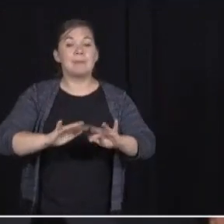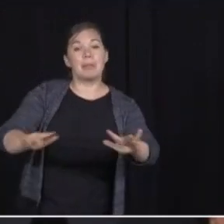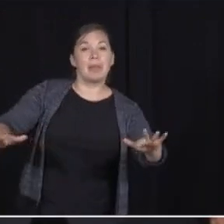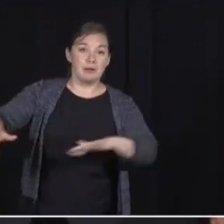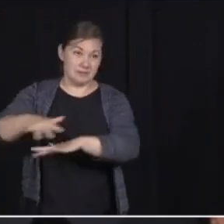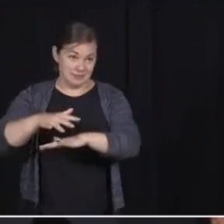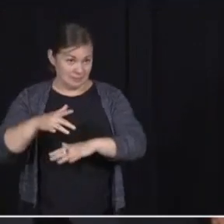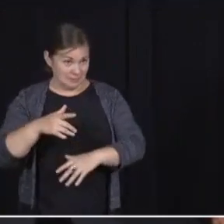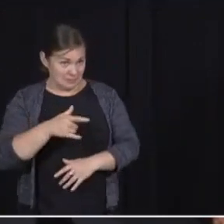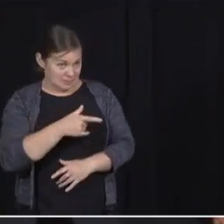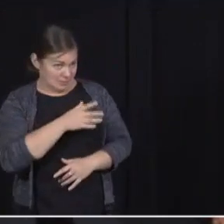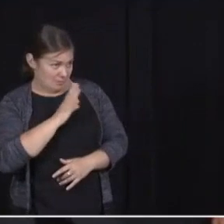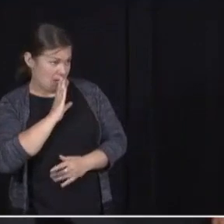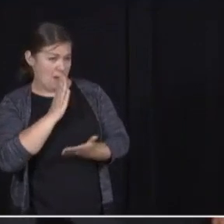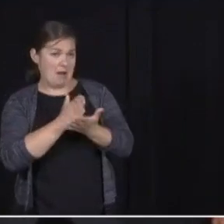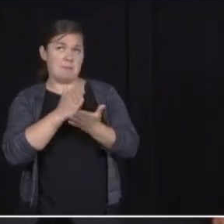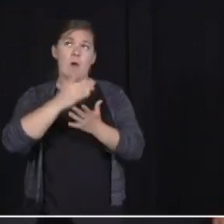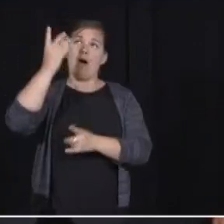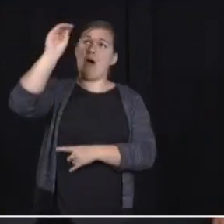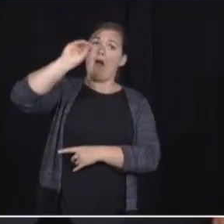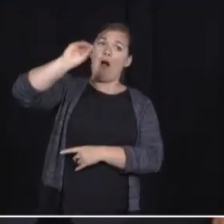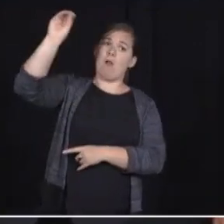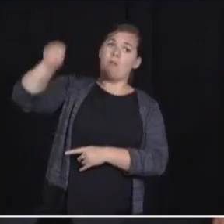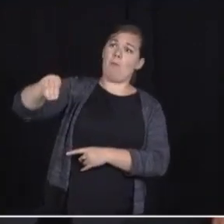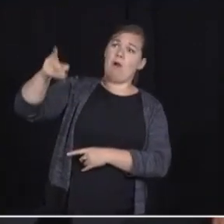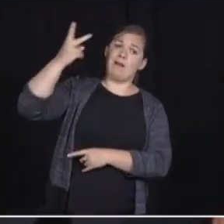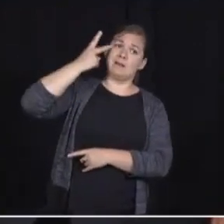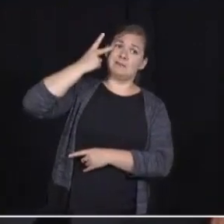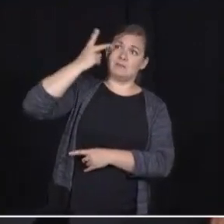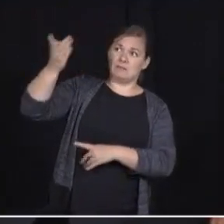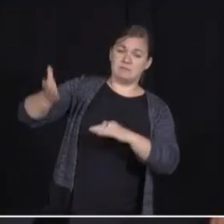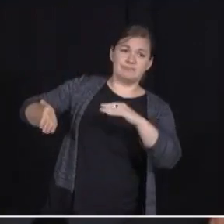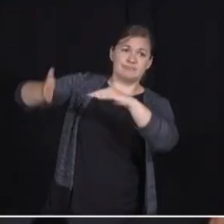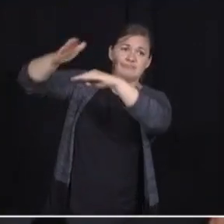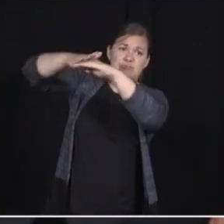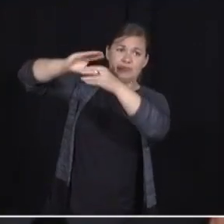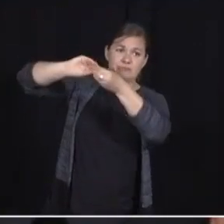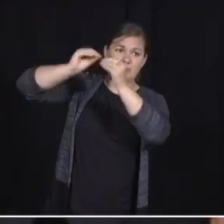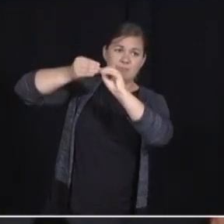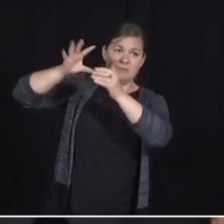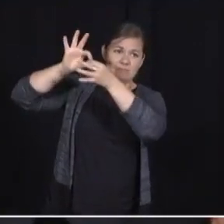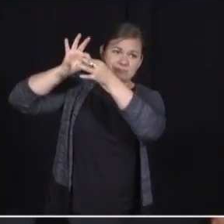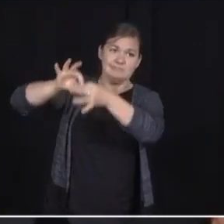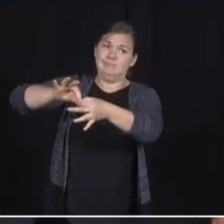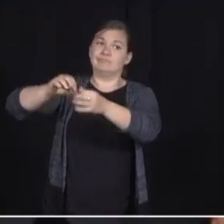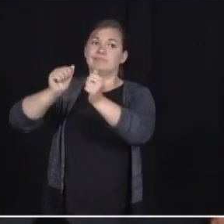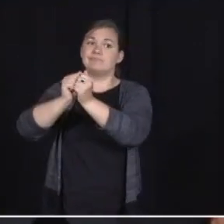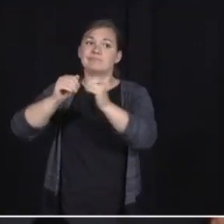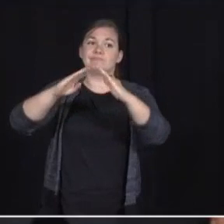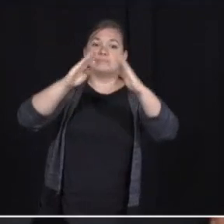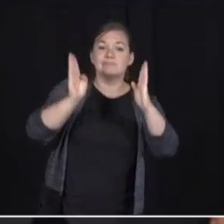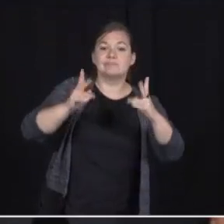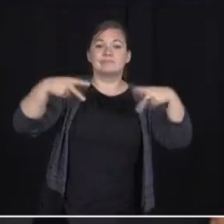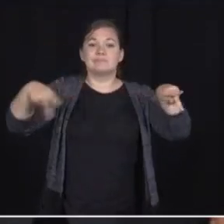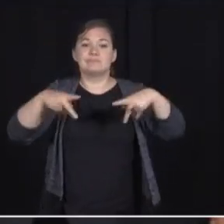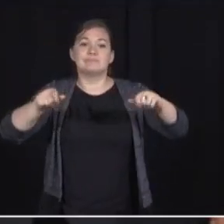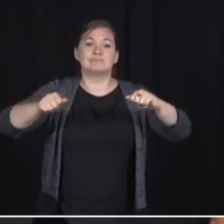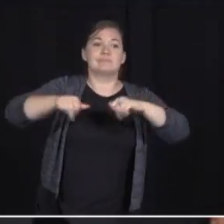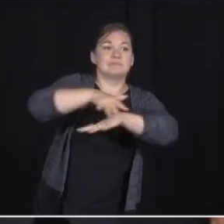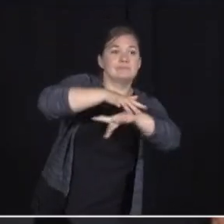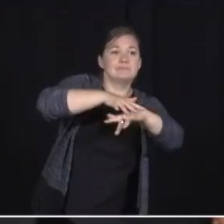Ottawa where you've been able to directly link private house parties to COVID-19 cases. Have you made the link in Toronto yet, or